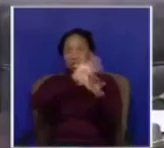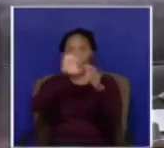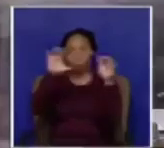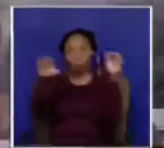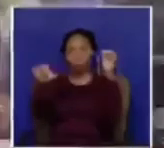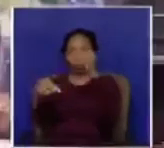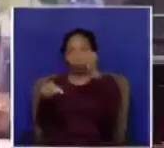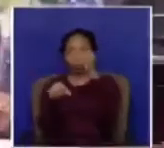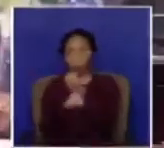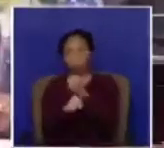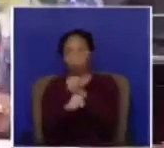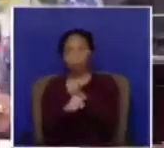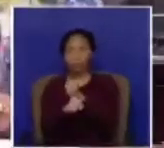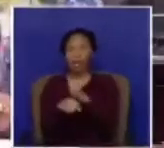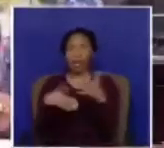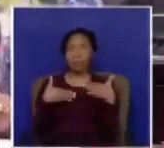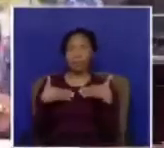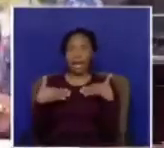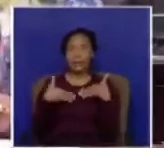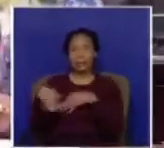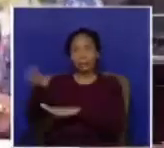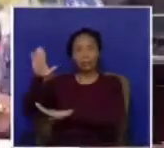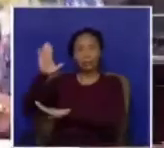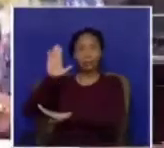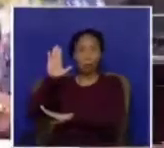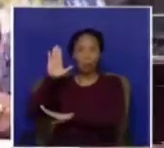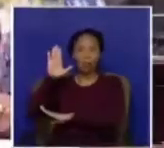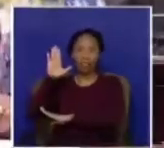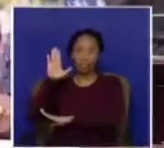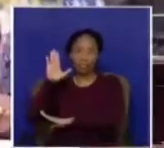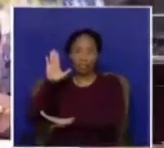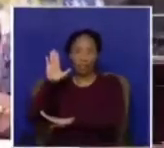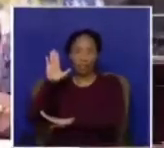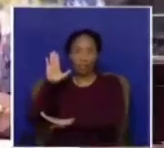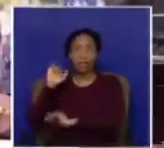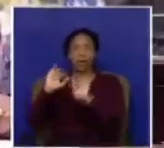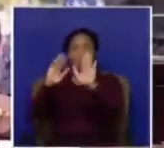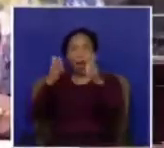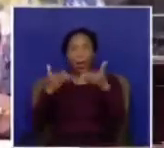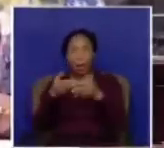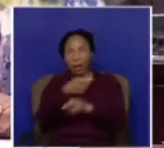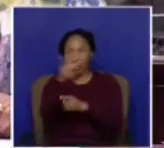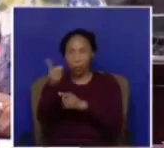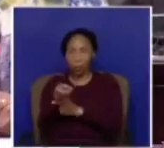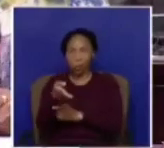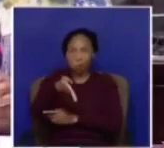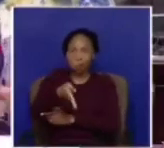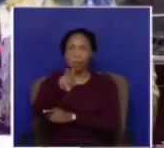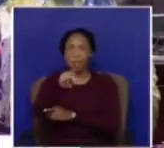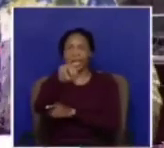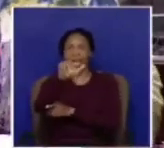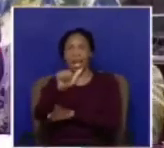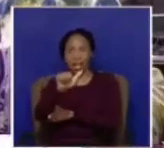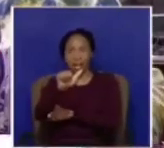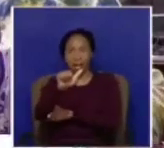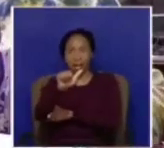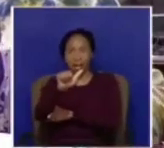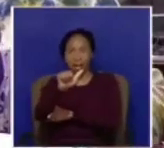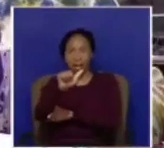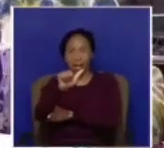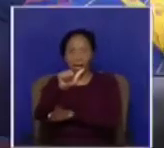concludes the administering of the oath and affirmation. I welcome you to the National Assembly, and